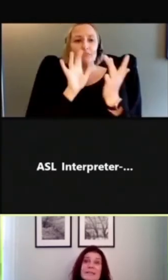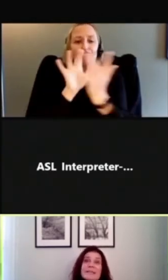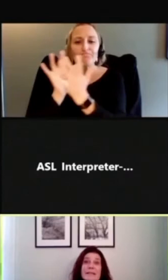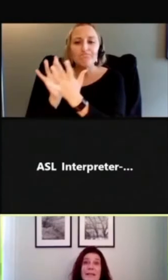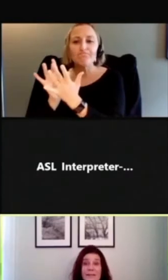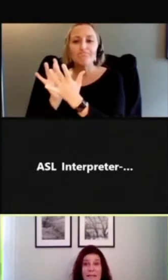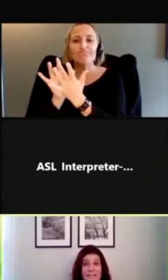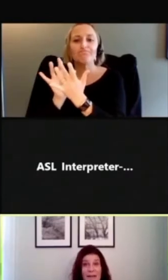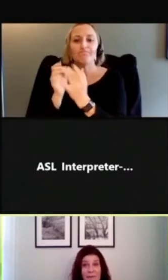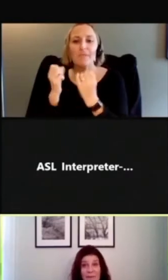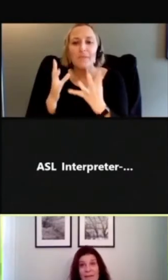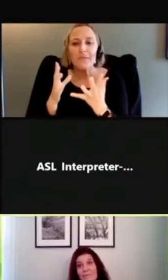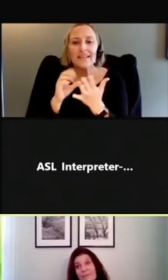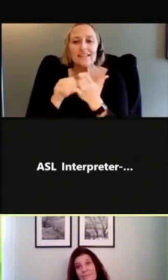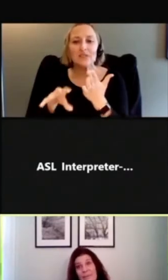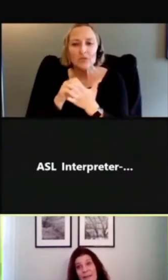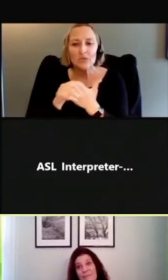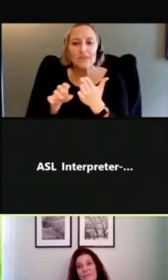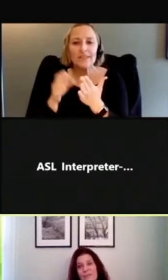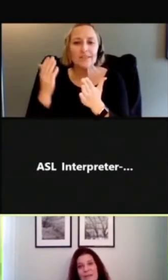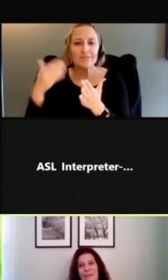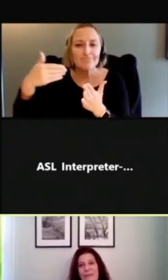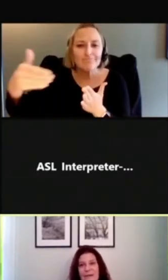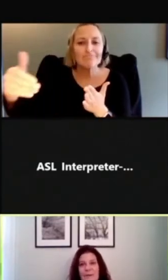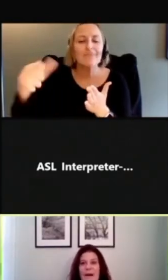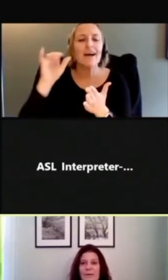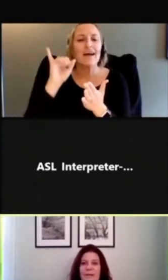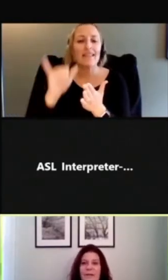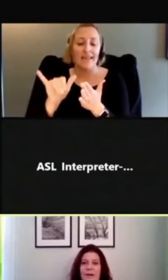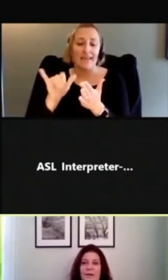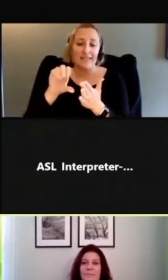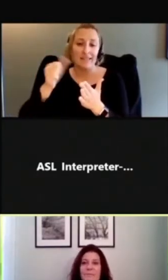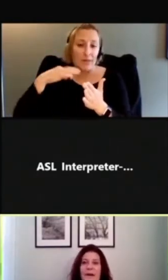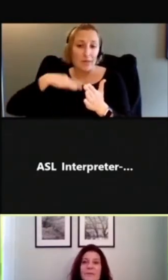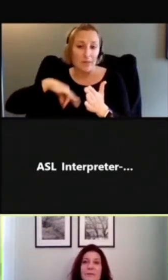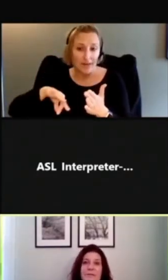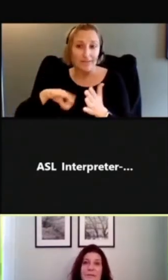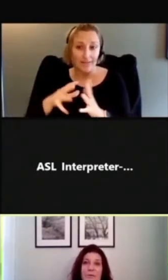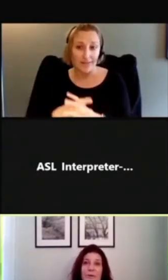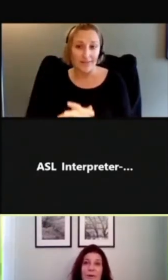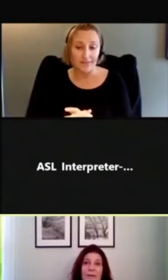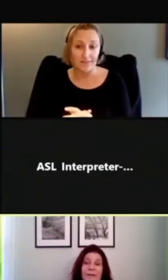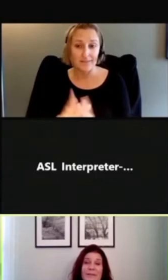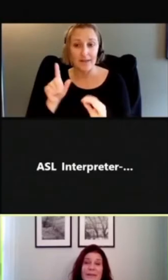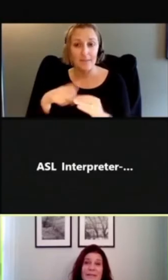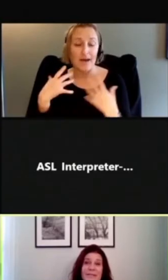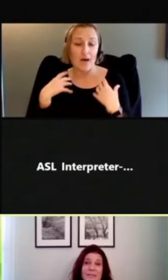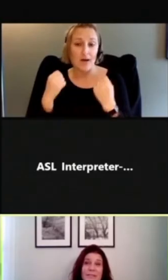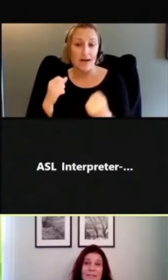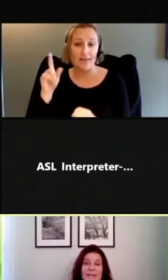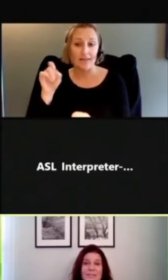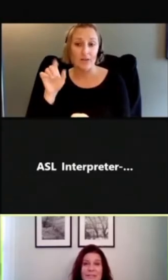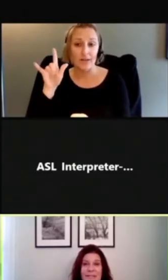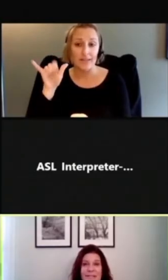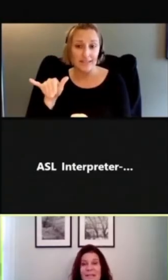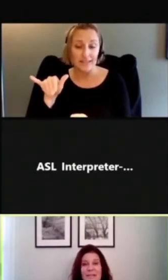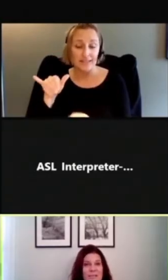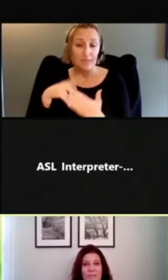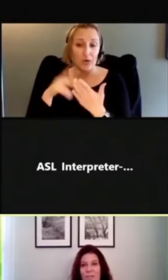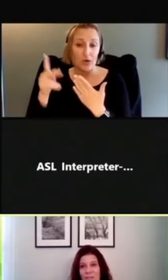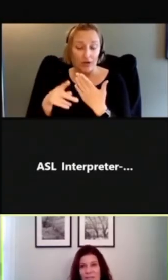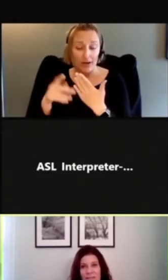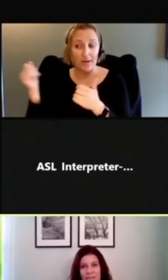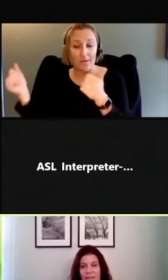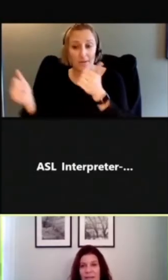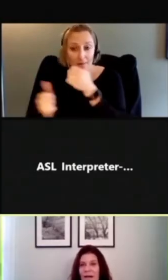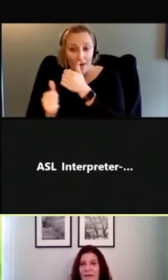students repeatedly. That's the other really beneficial thing I think about health literacy programming within adult education is it's not